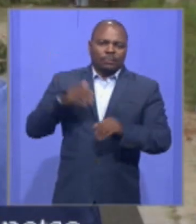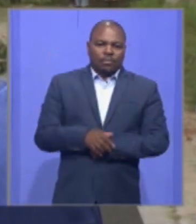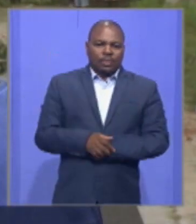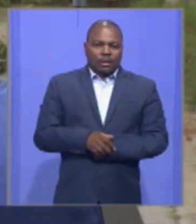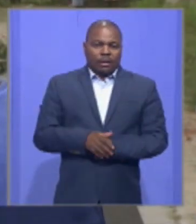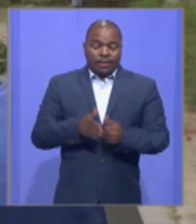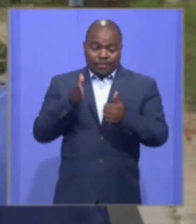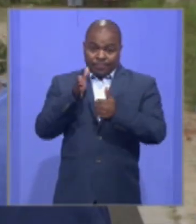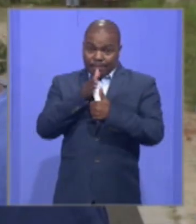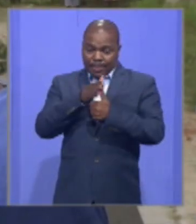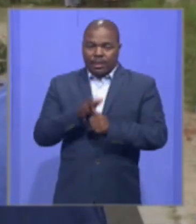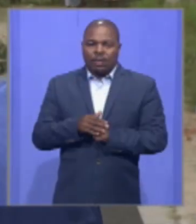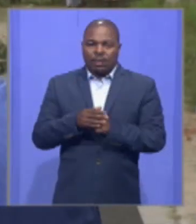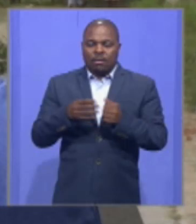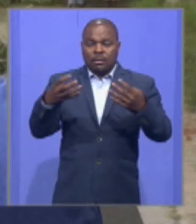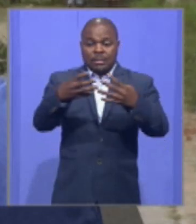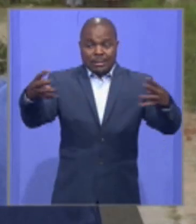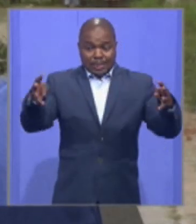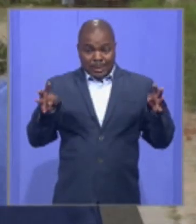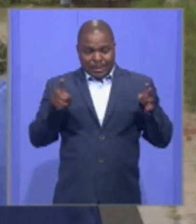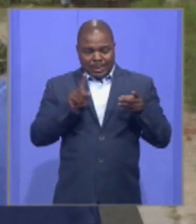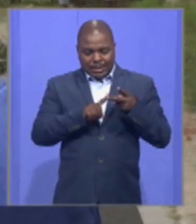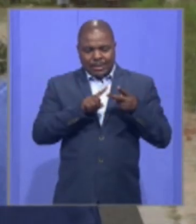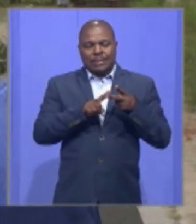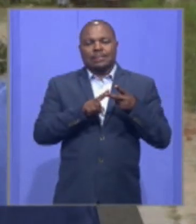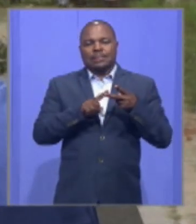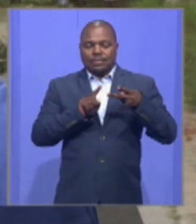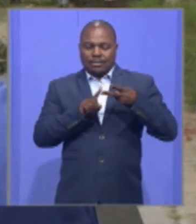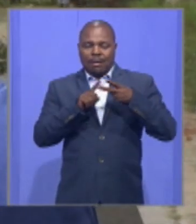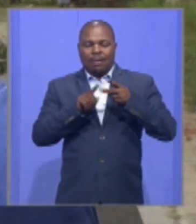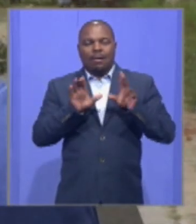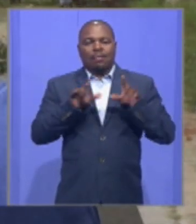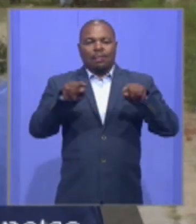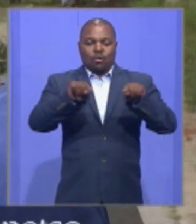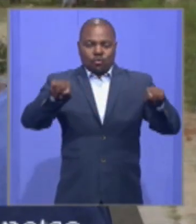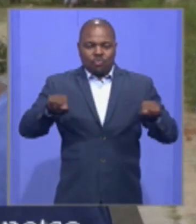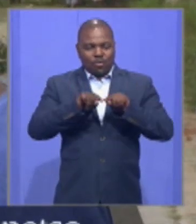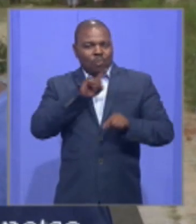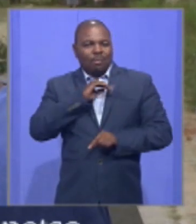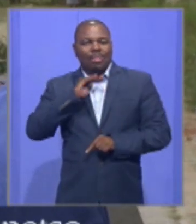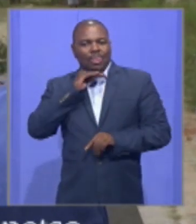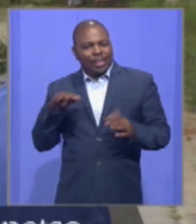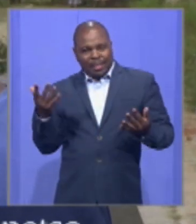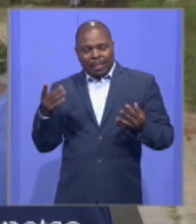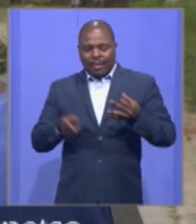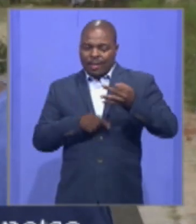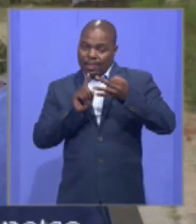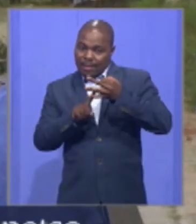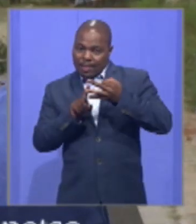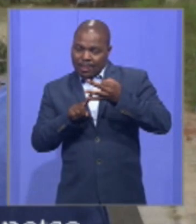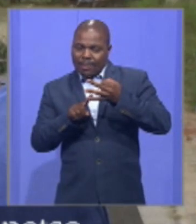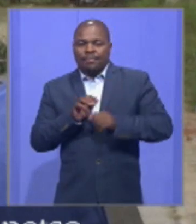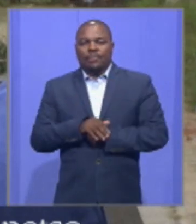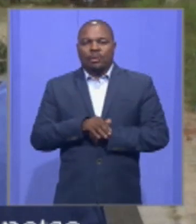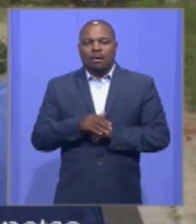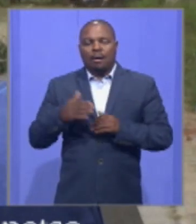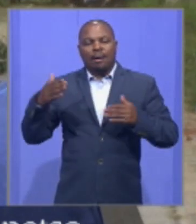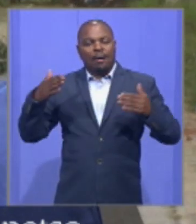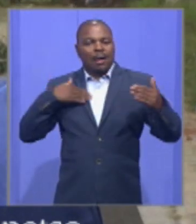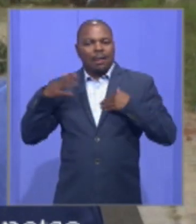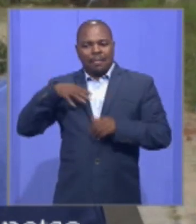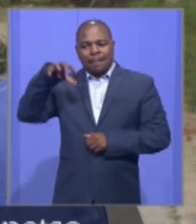the fence. Then secondly, classes, because we are shortage of classes. Then thirdly, the issue of the admin block,